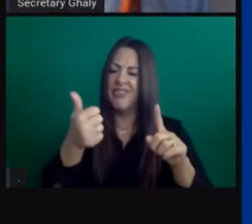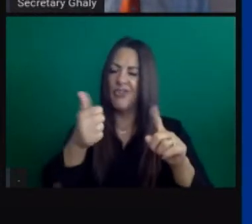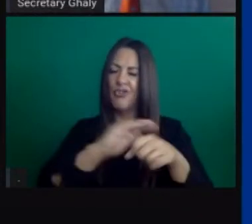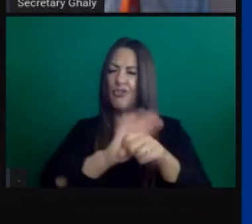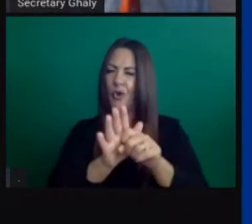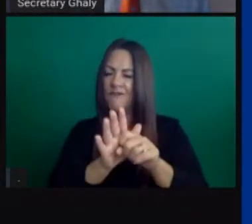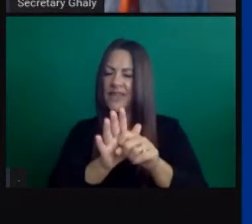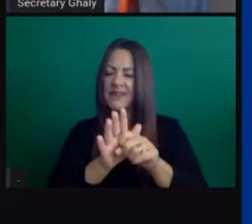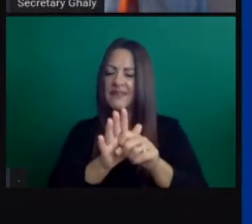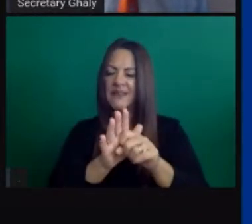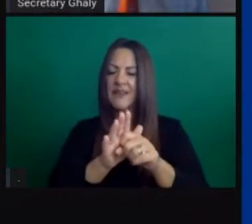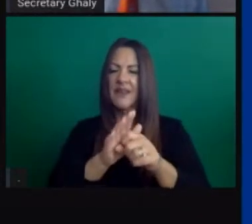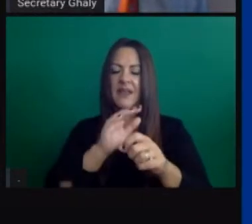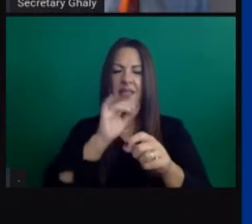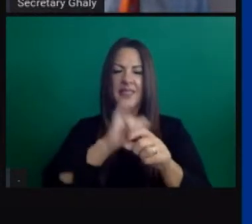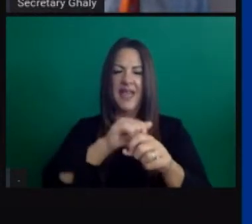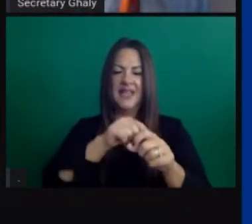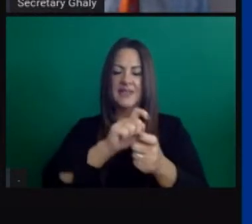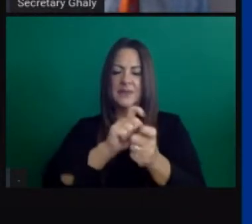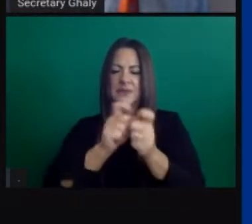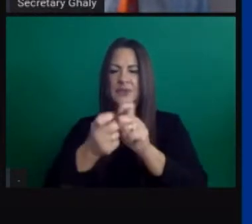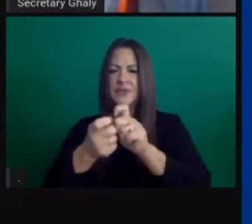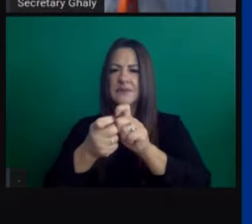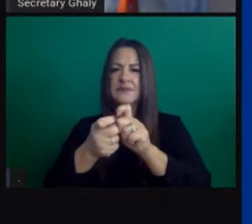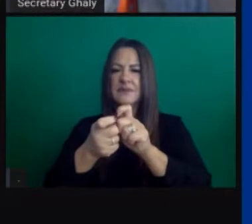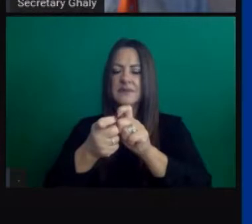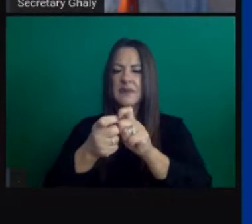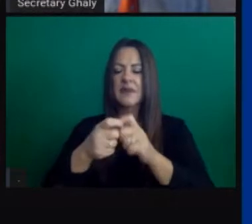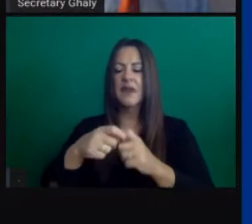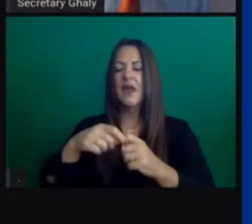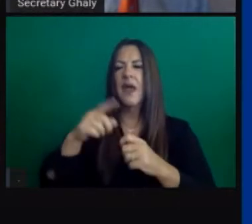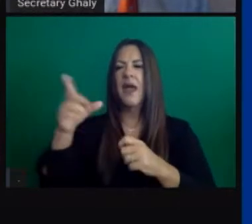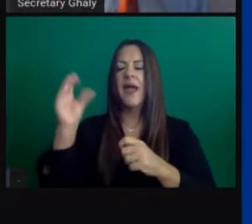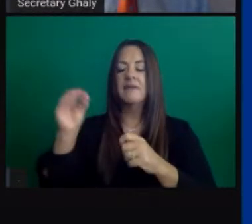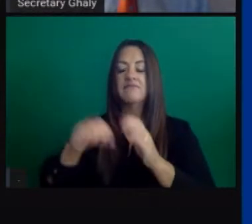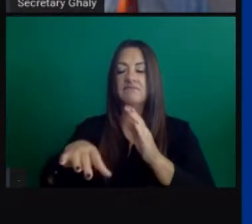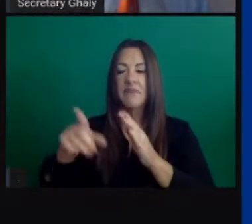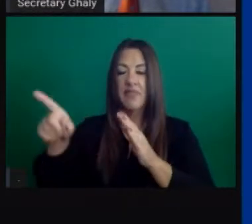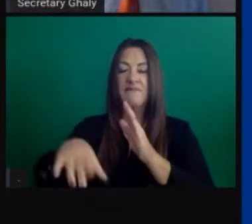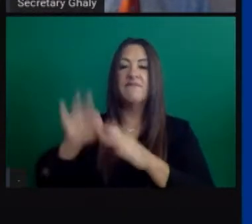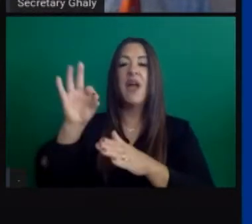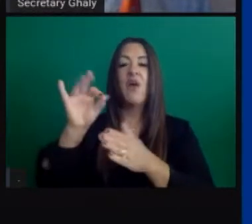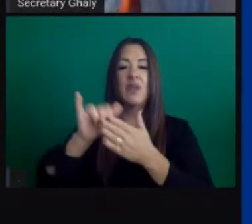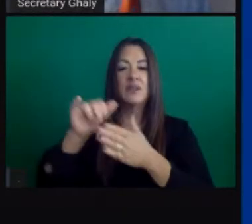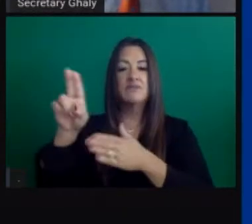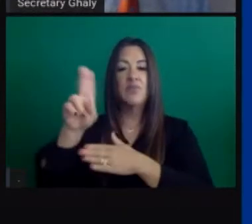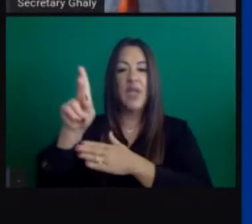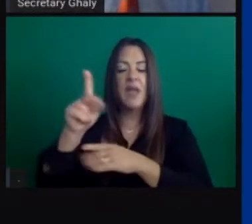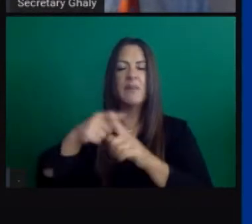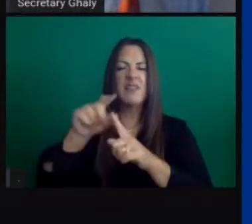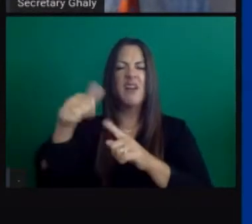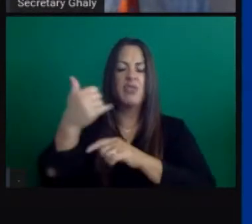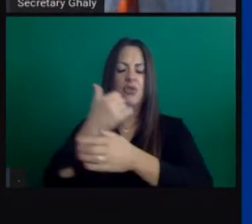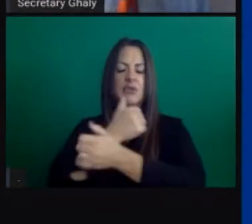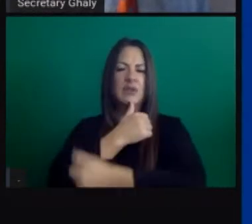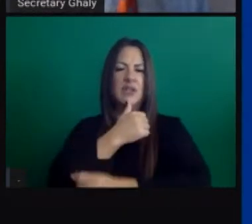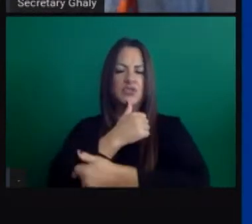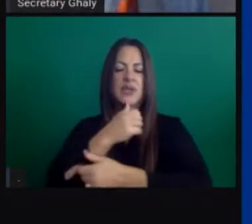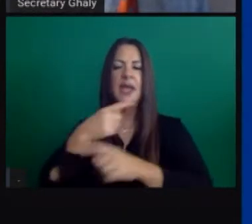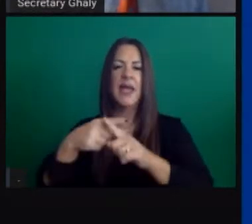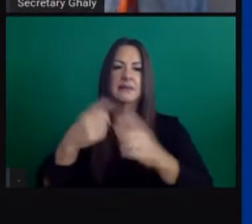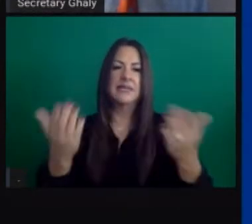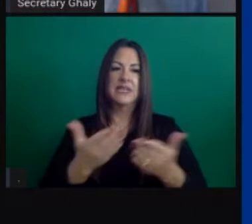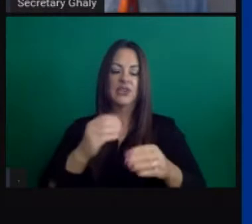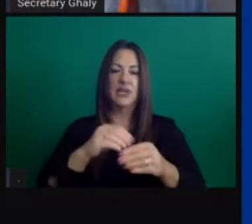It had some mutations in its genetic code. It was picked up because of the tremendous work that California and